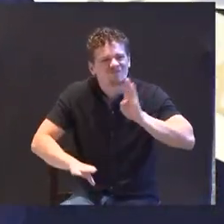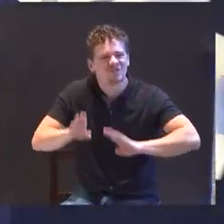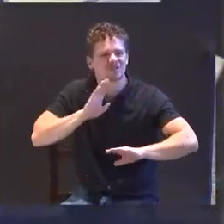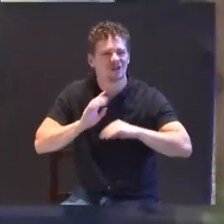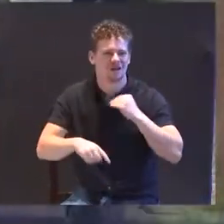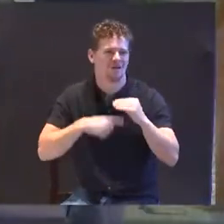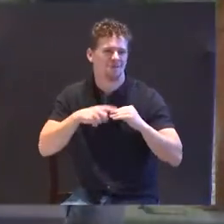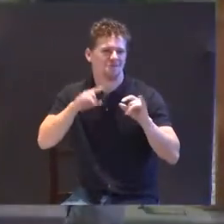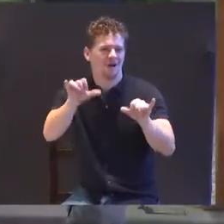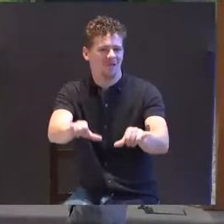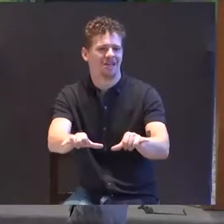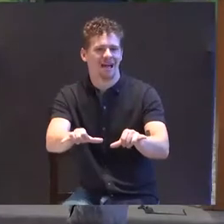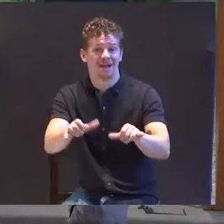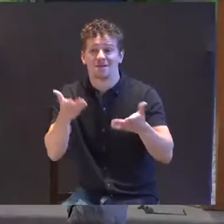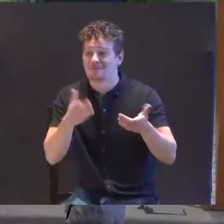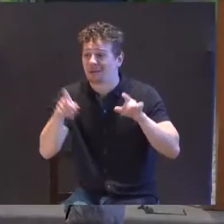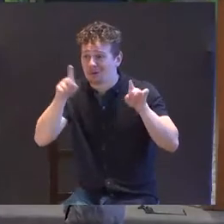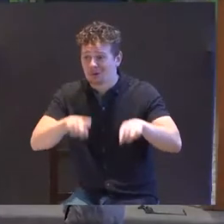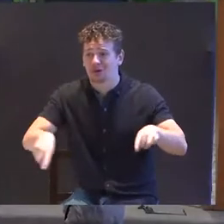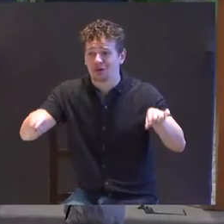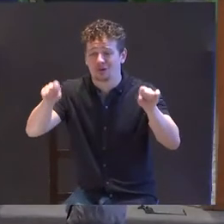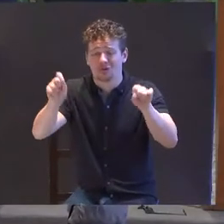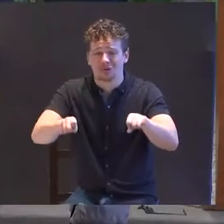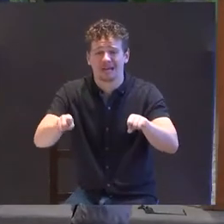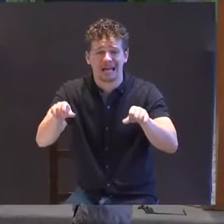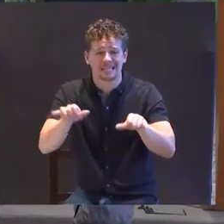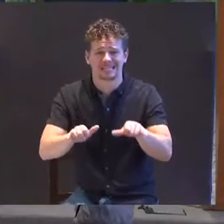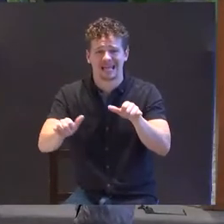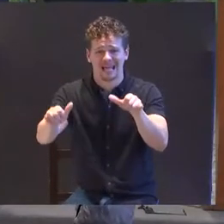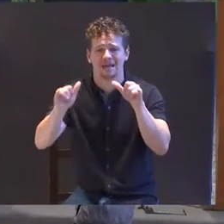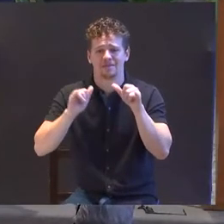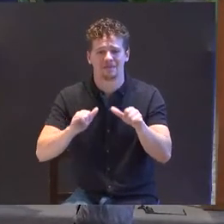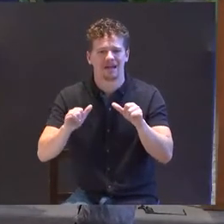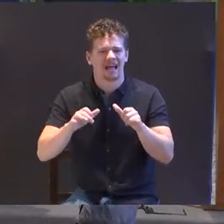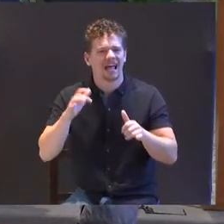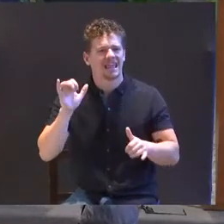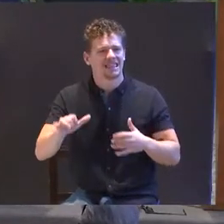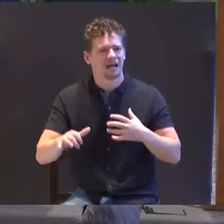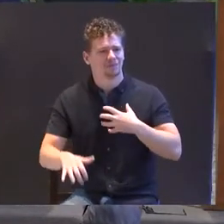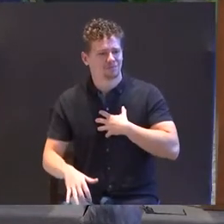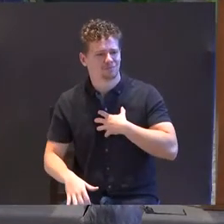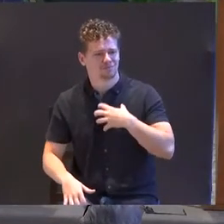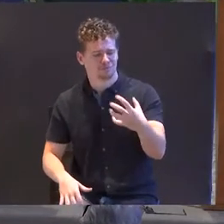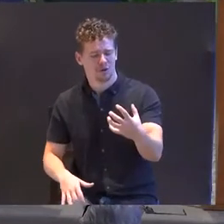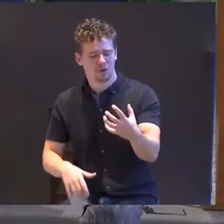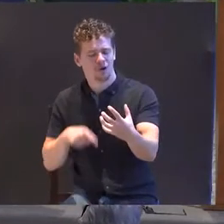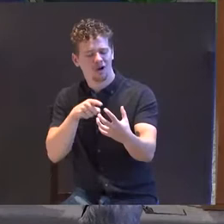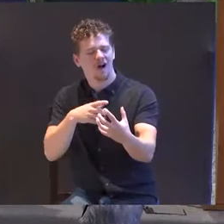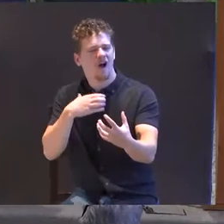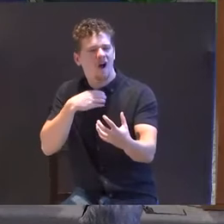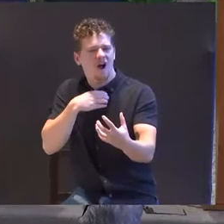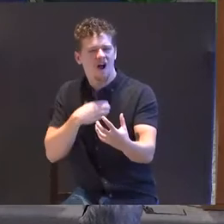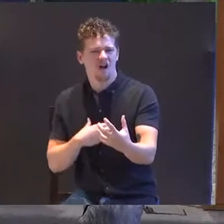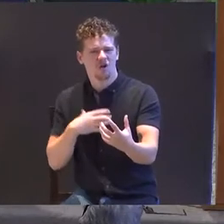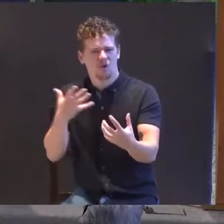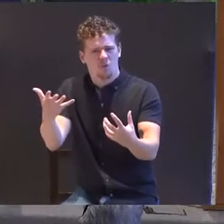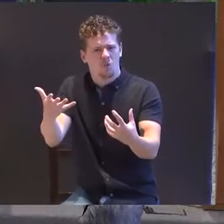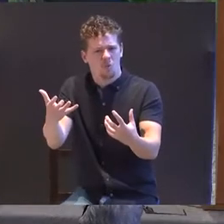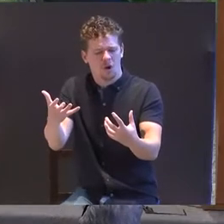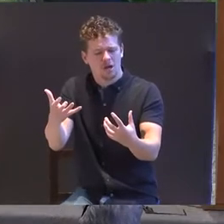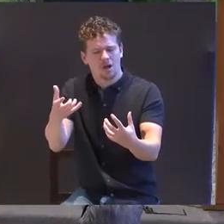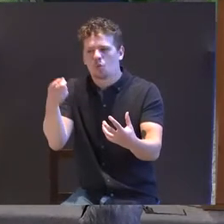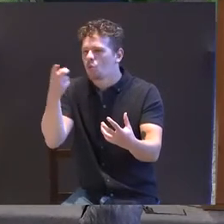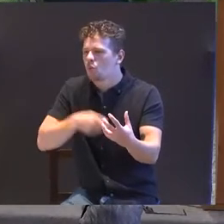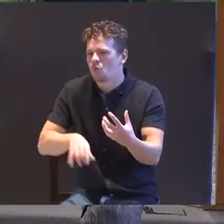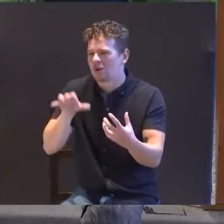too. And then there's a hunger in the center of my chest. That hunger in the center, I would ask you, what is that hunger in the